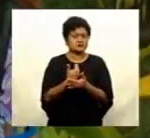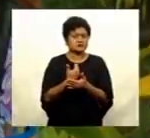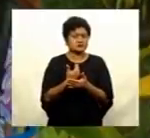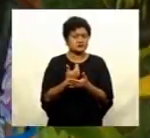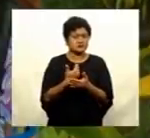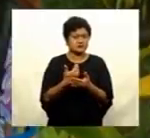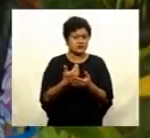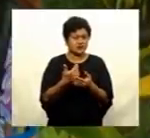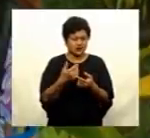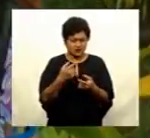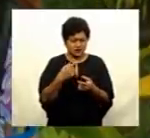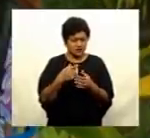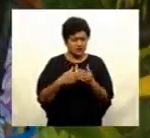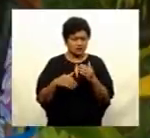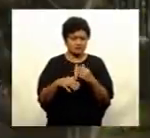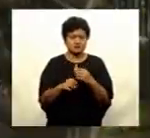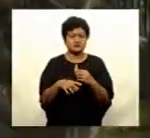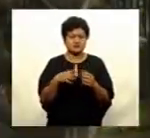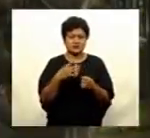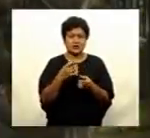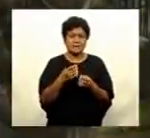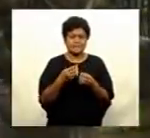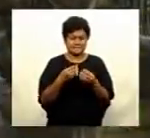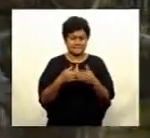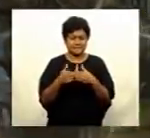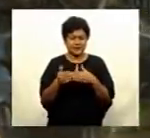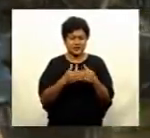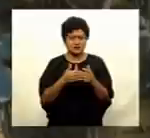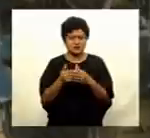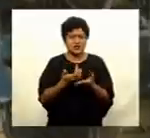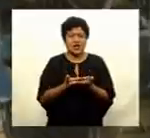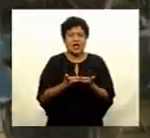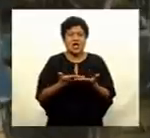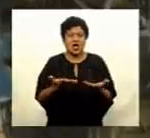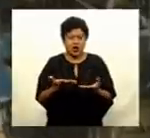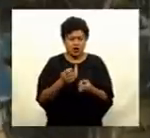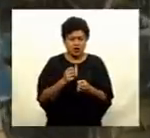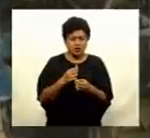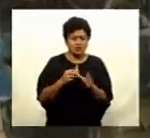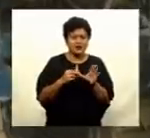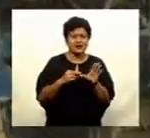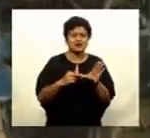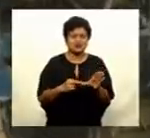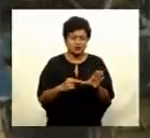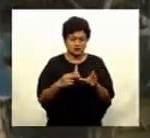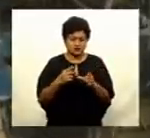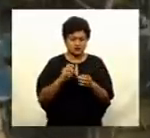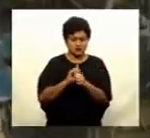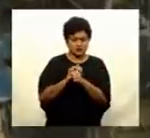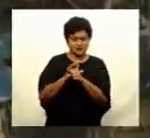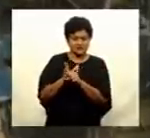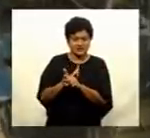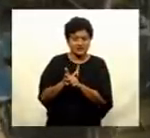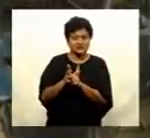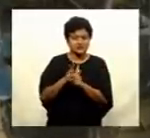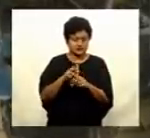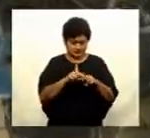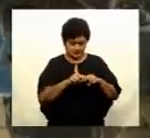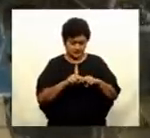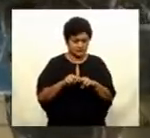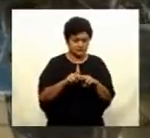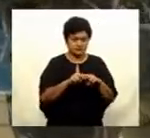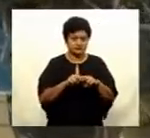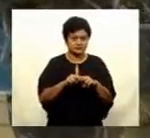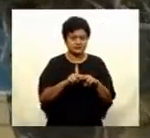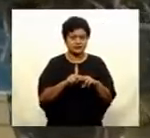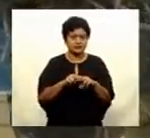crisis management and provided details of how it responded to COVID-19 in 2020, where the Fiji campus in particular was under pressure